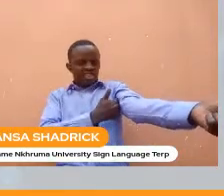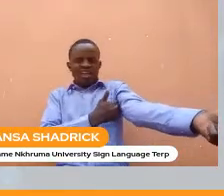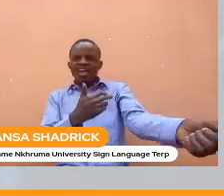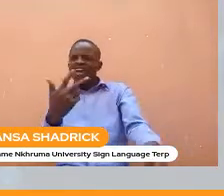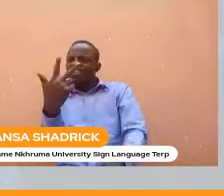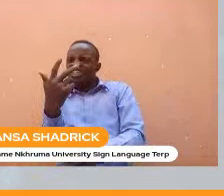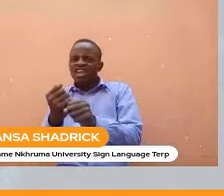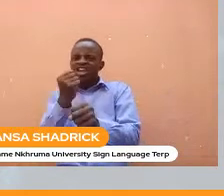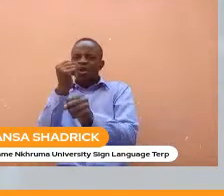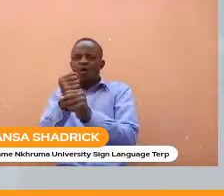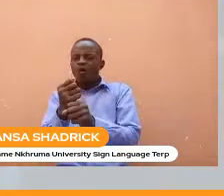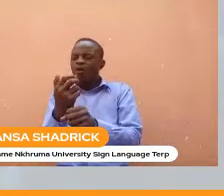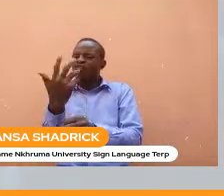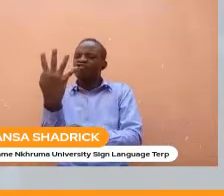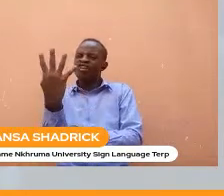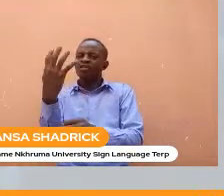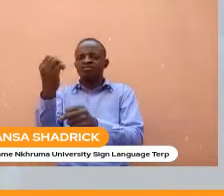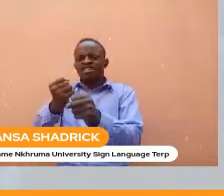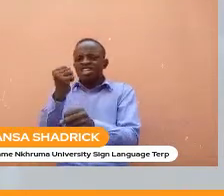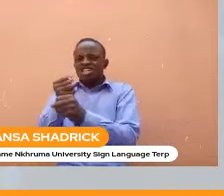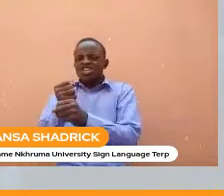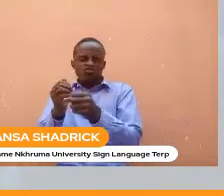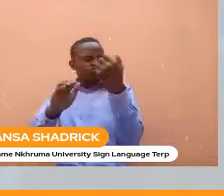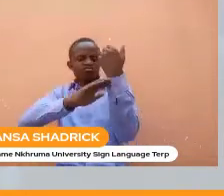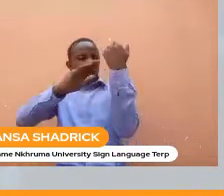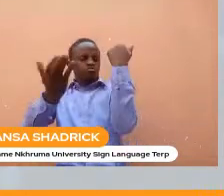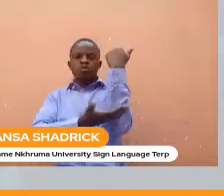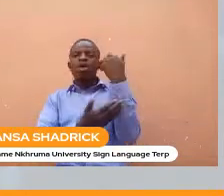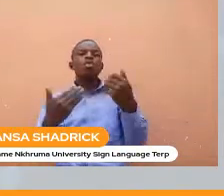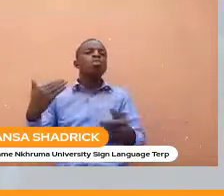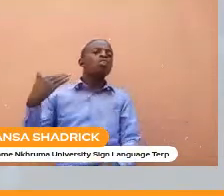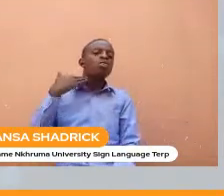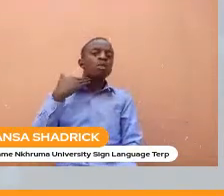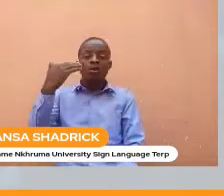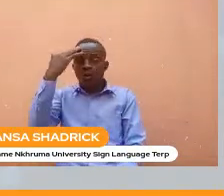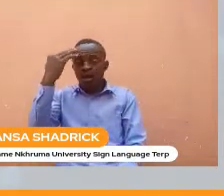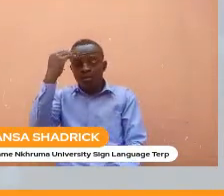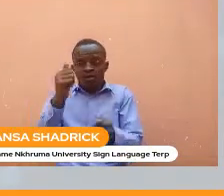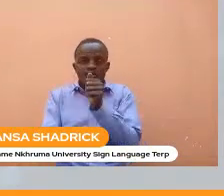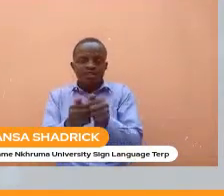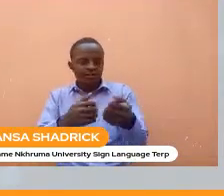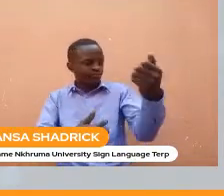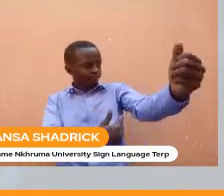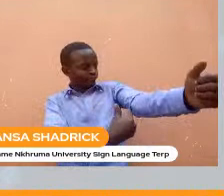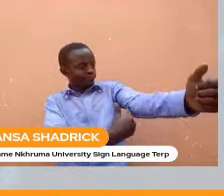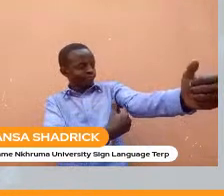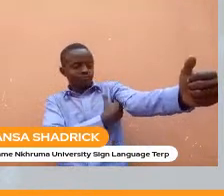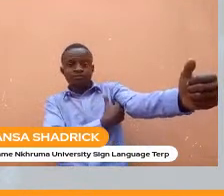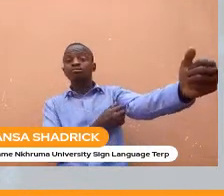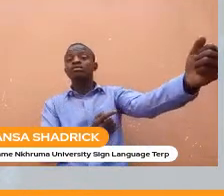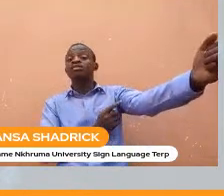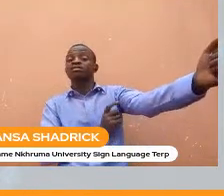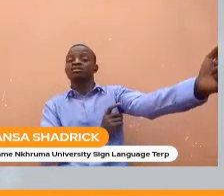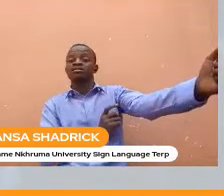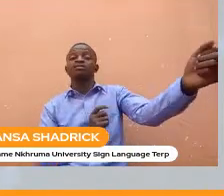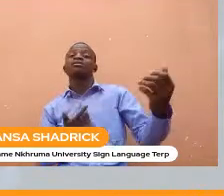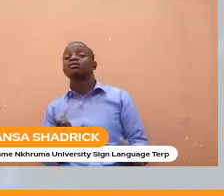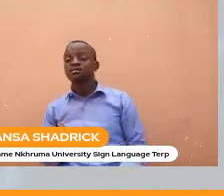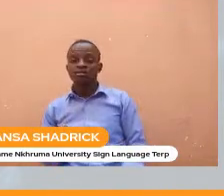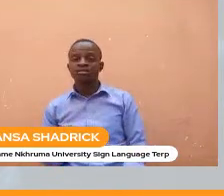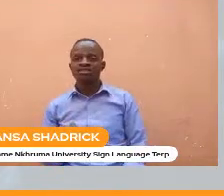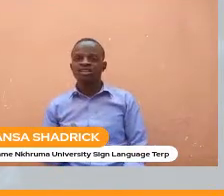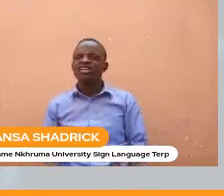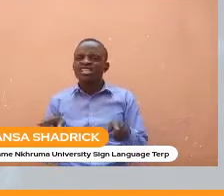achieve in that 3 to 5 years without falling pregnant as a young person. So and then we also have barrier methods